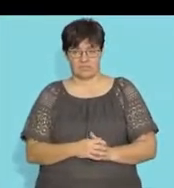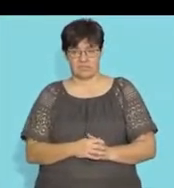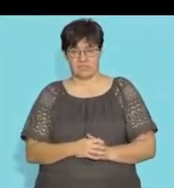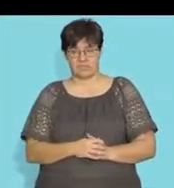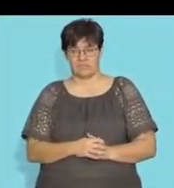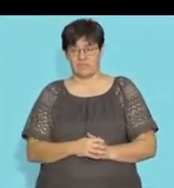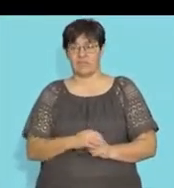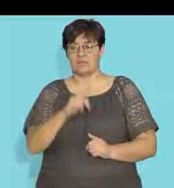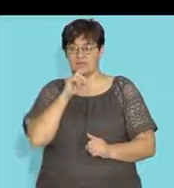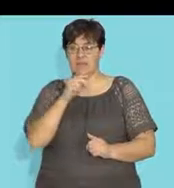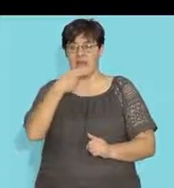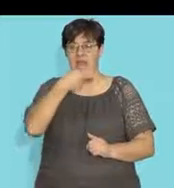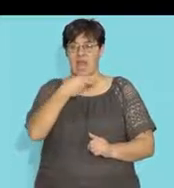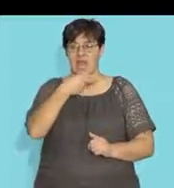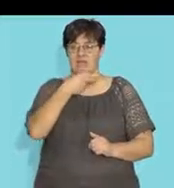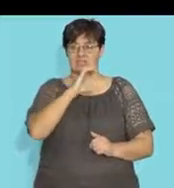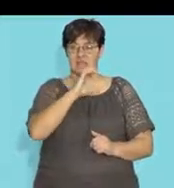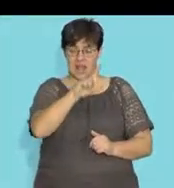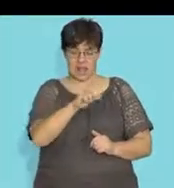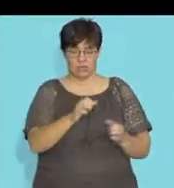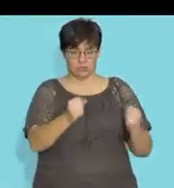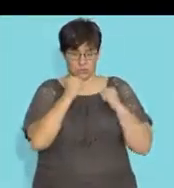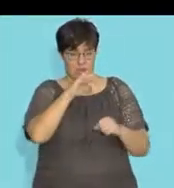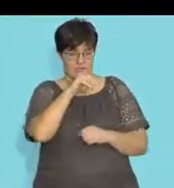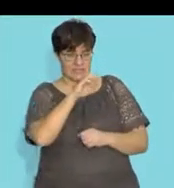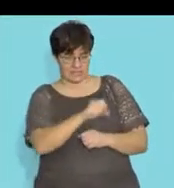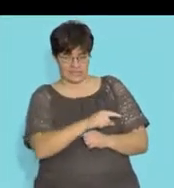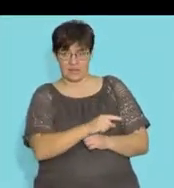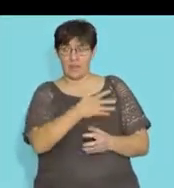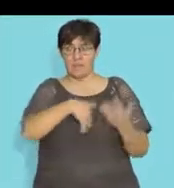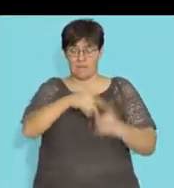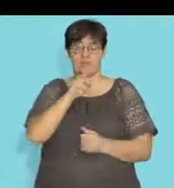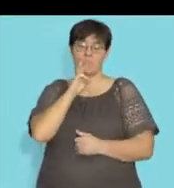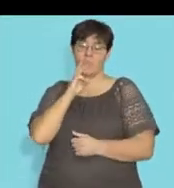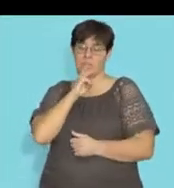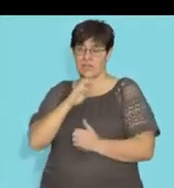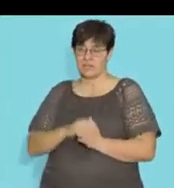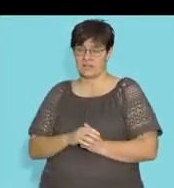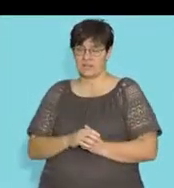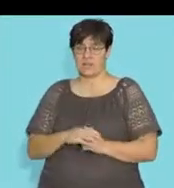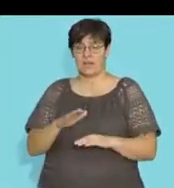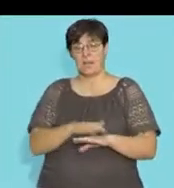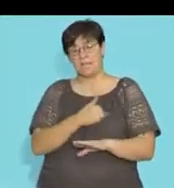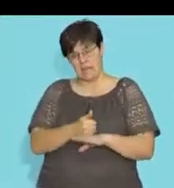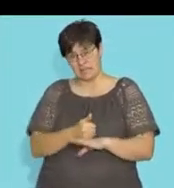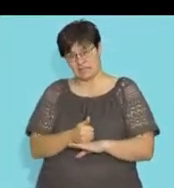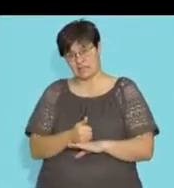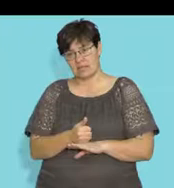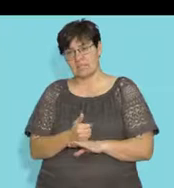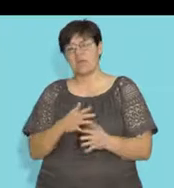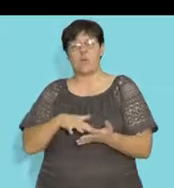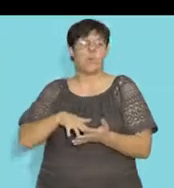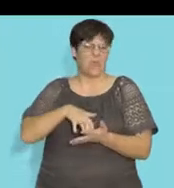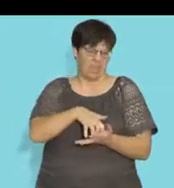If we look at the hydrochloric acid then, being a strong acid, being mixed with water, which is a base but really a